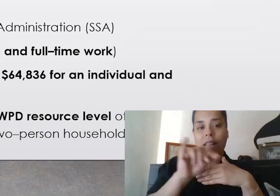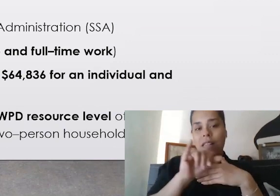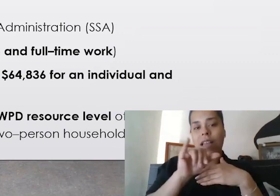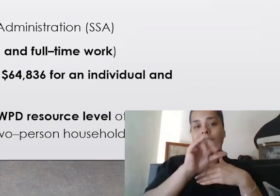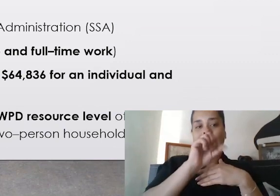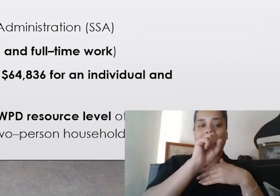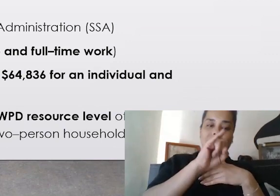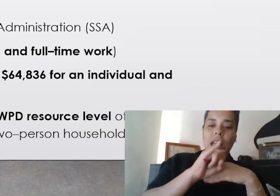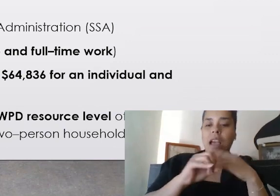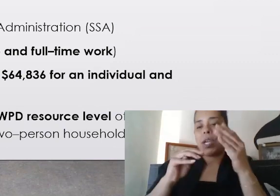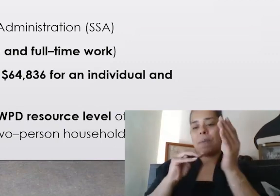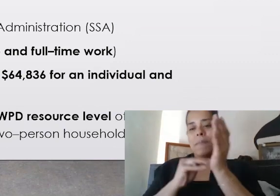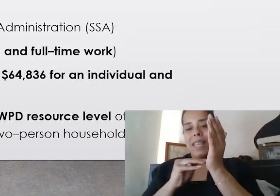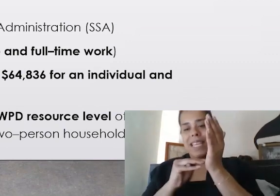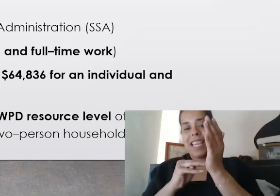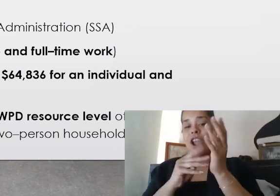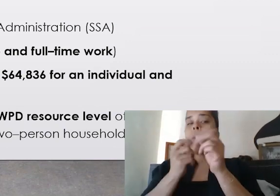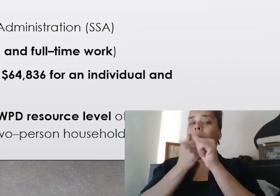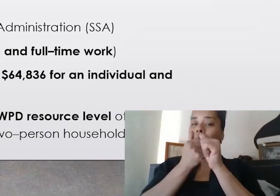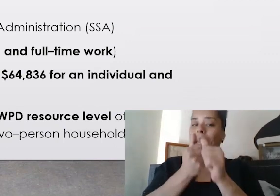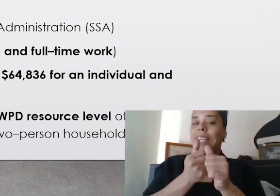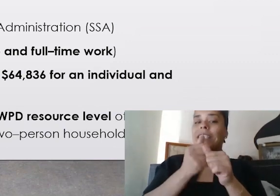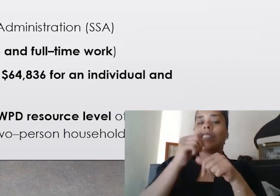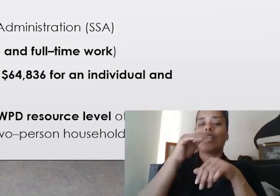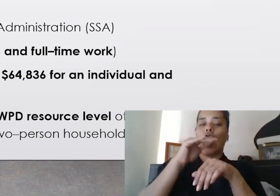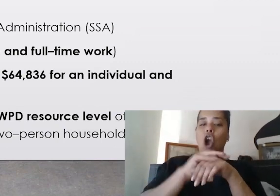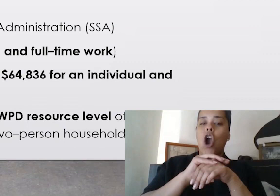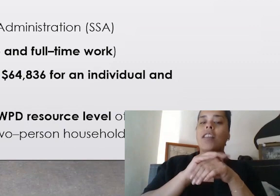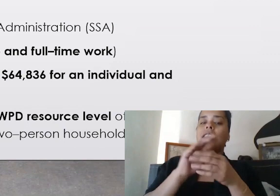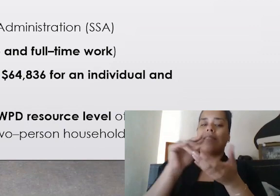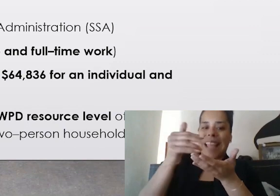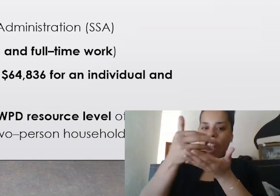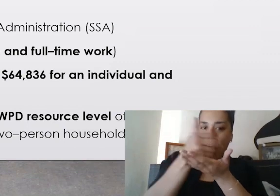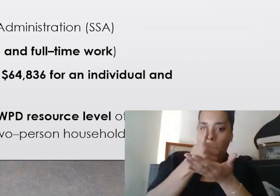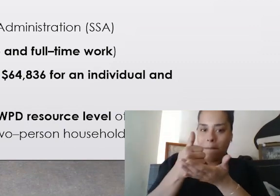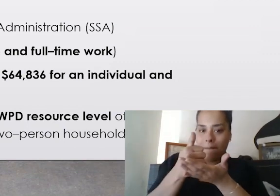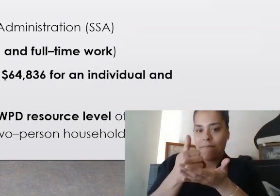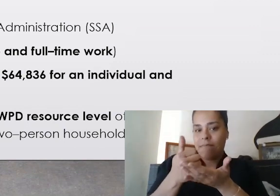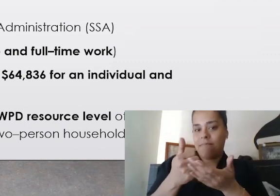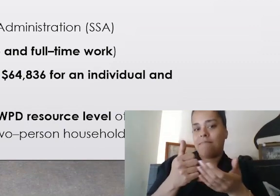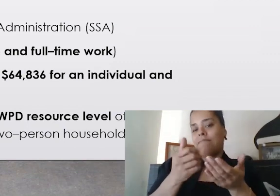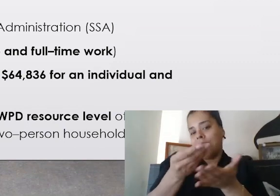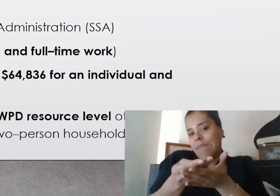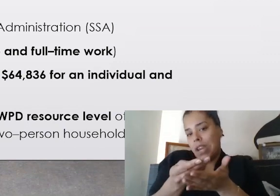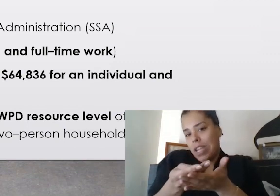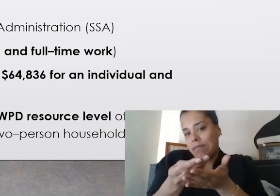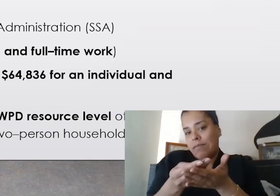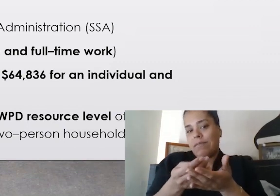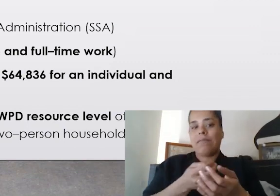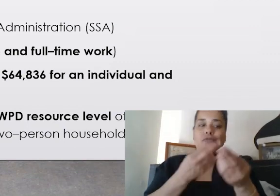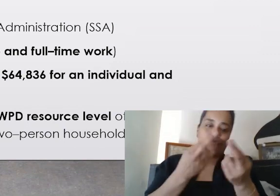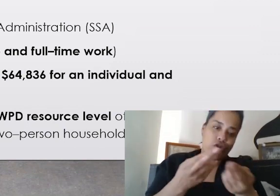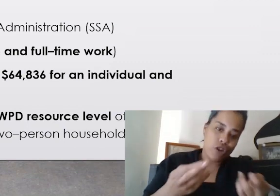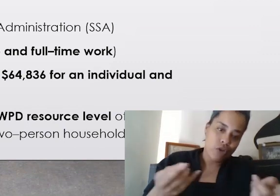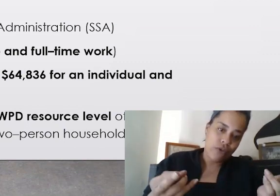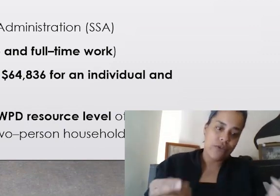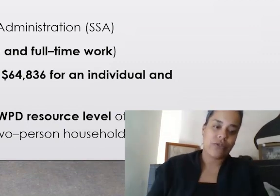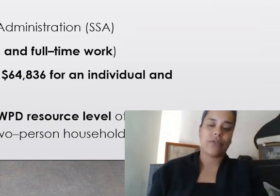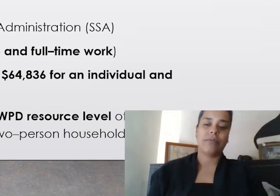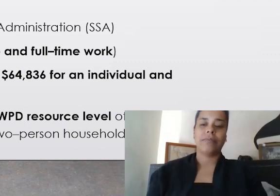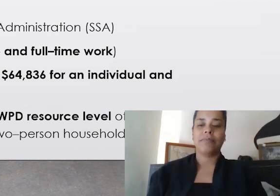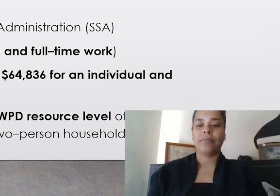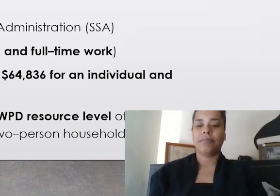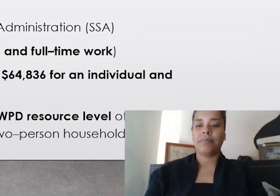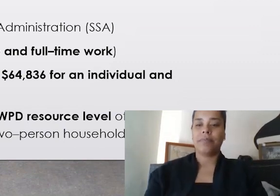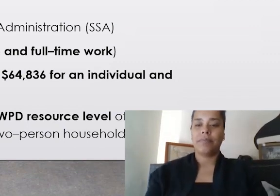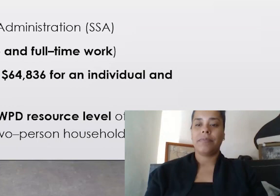and Medicaid, are based on resources. And then in